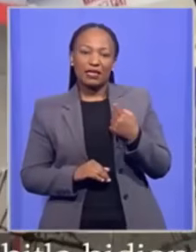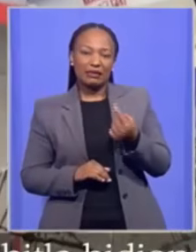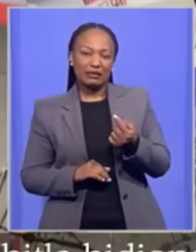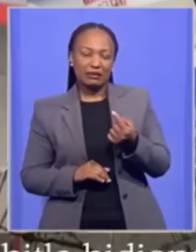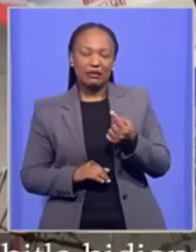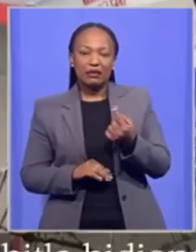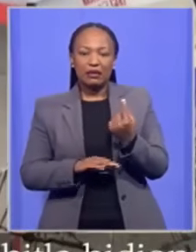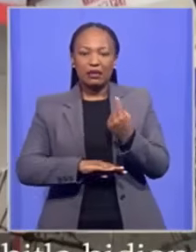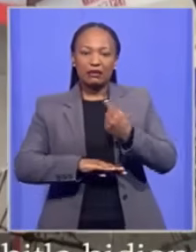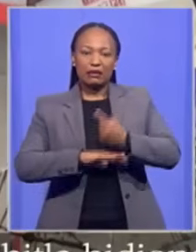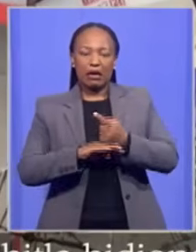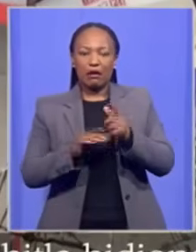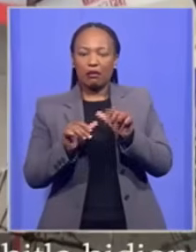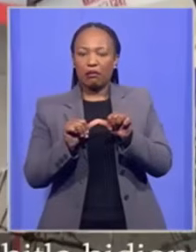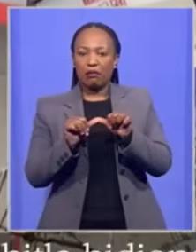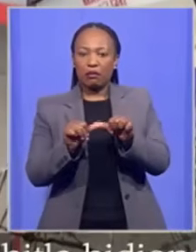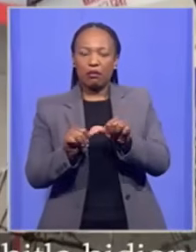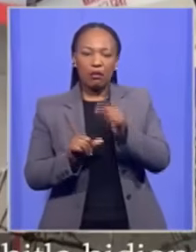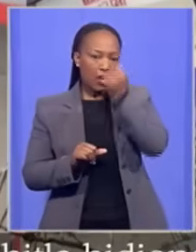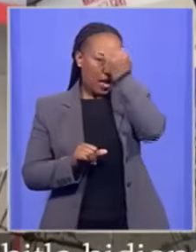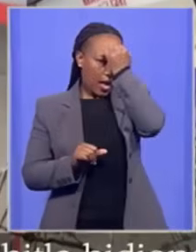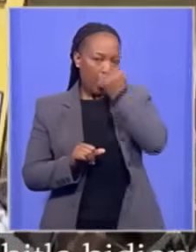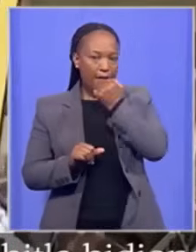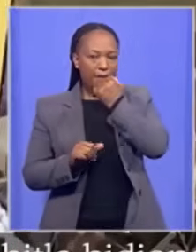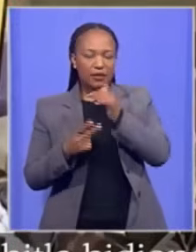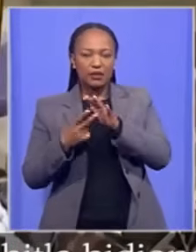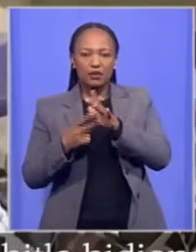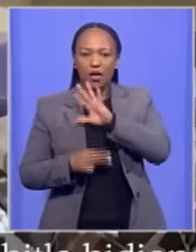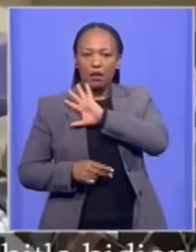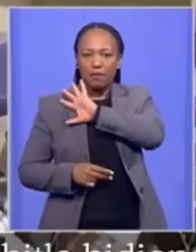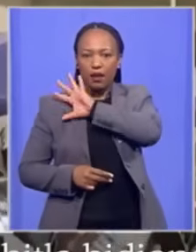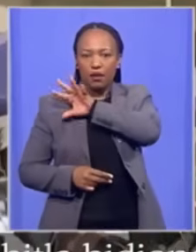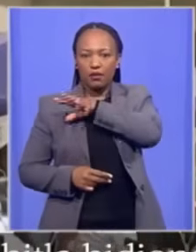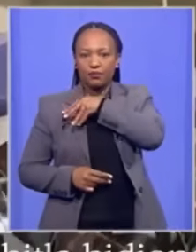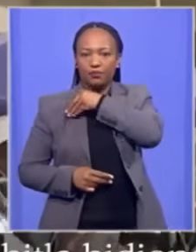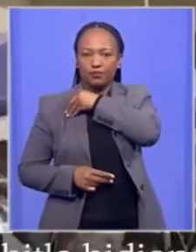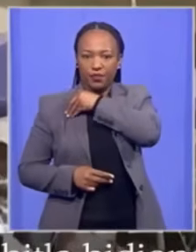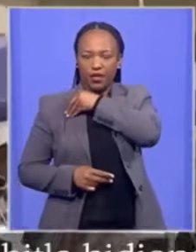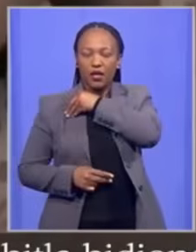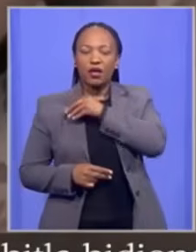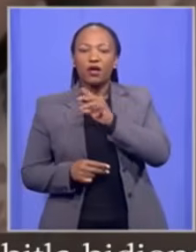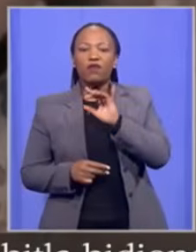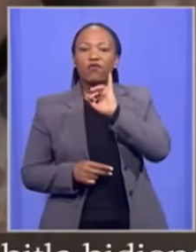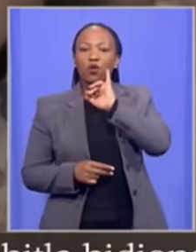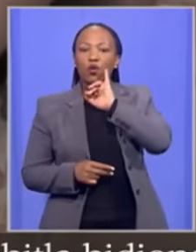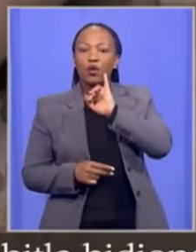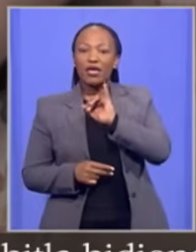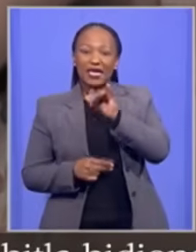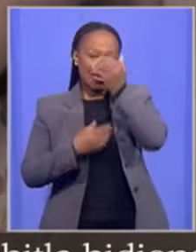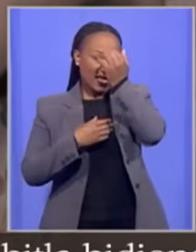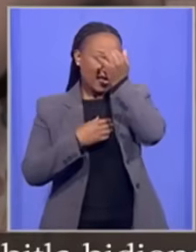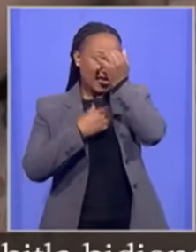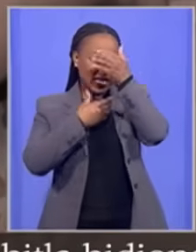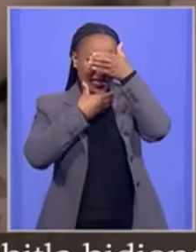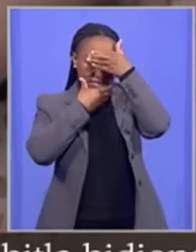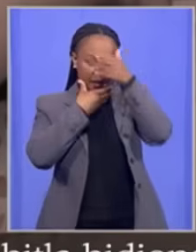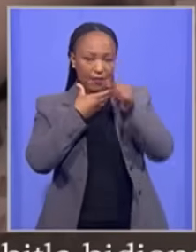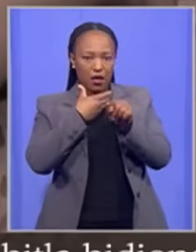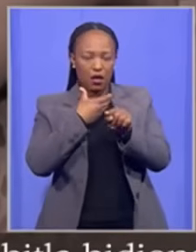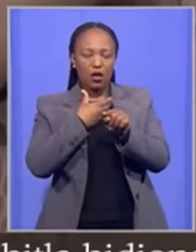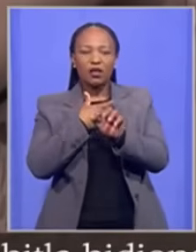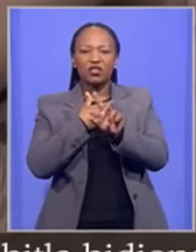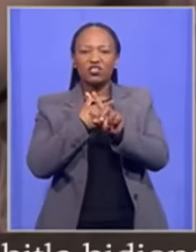168 ba thupilwe ke Hamas le ba Palestinian Islamic Jihad. Ka morago go lokolotšwe diswantšho tšeo di